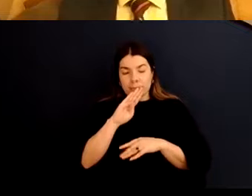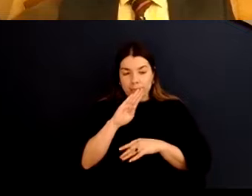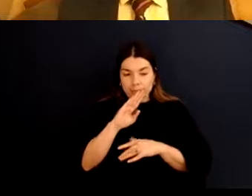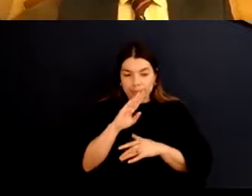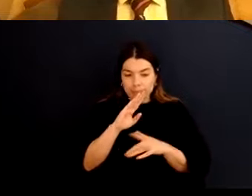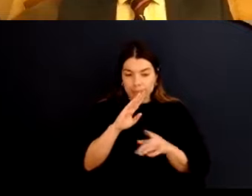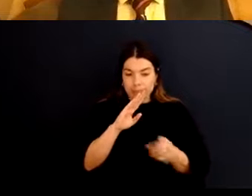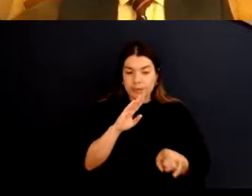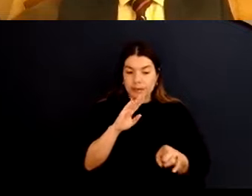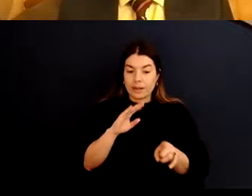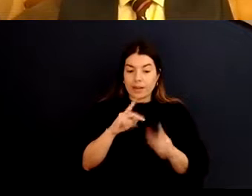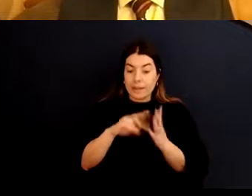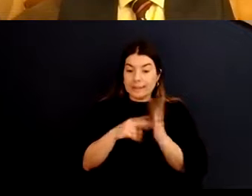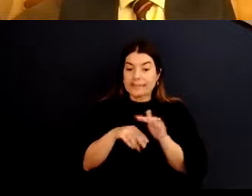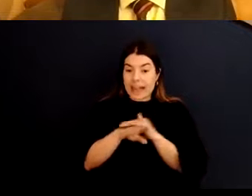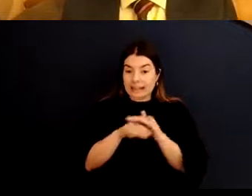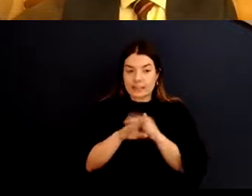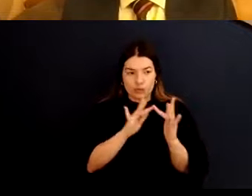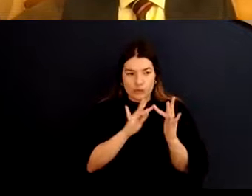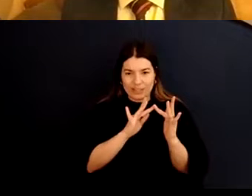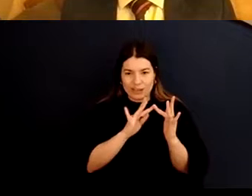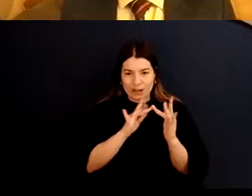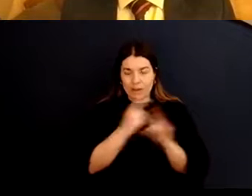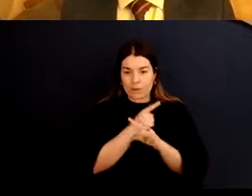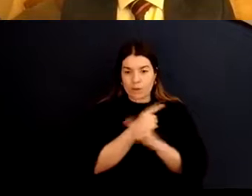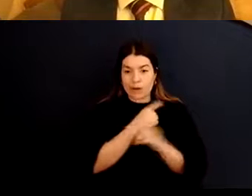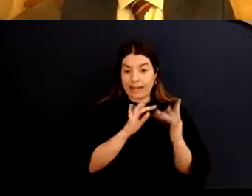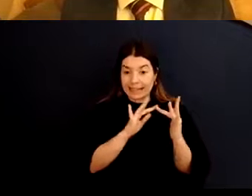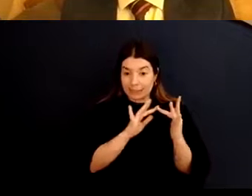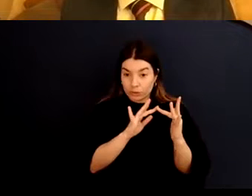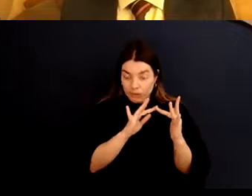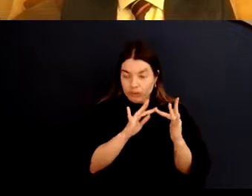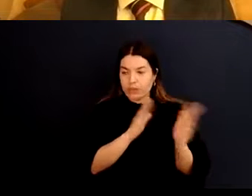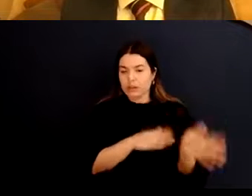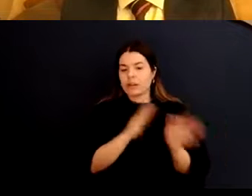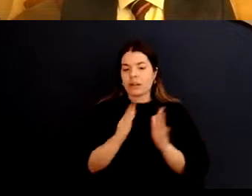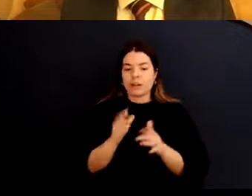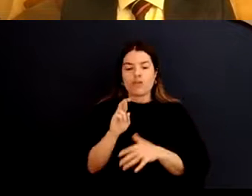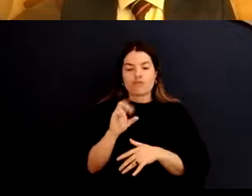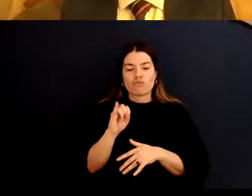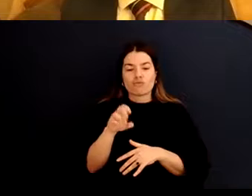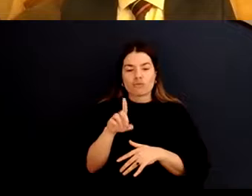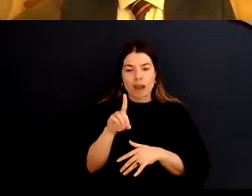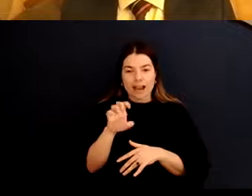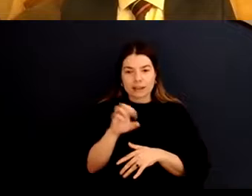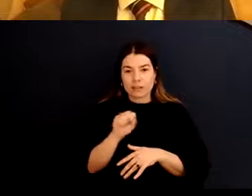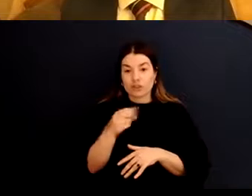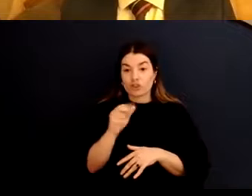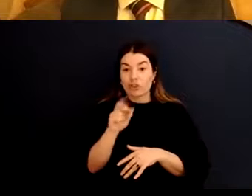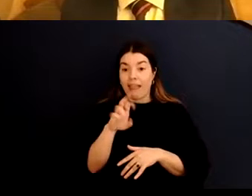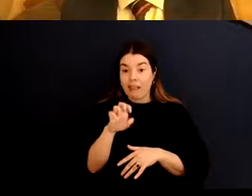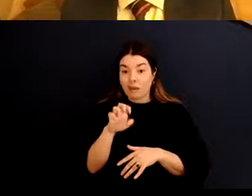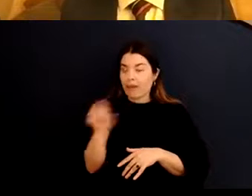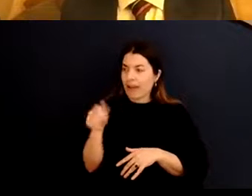having access to proper internet, also having access to rideshare, like one of the other candidates